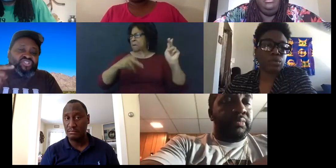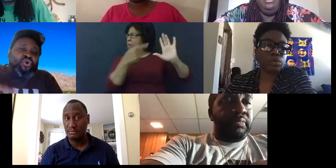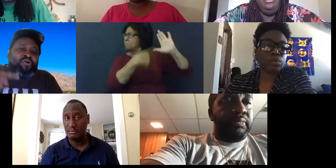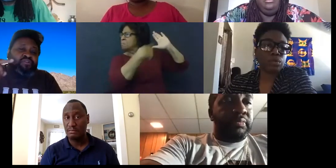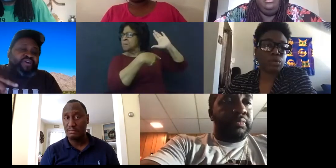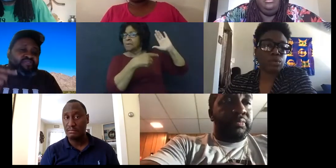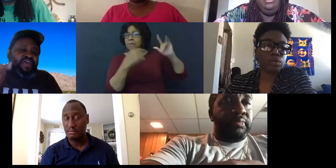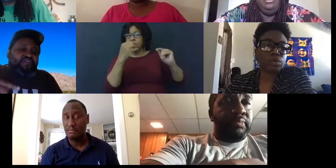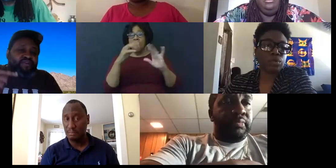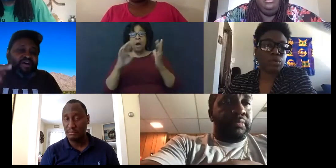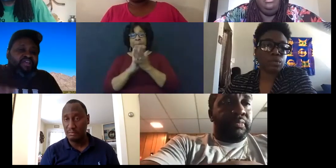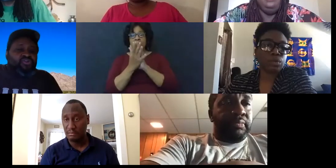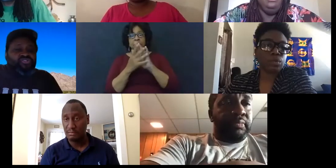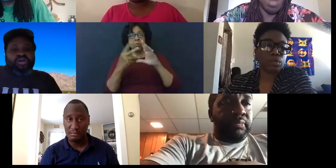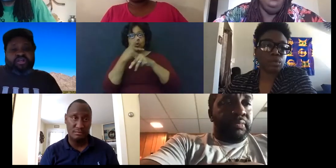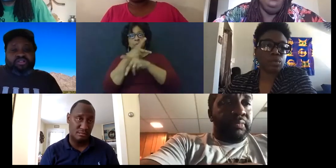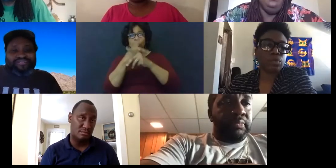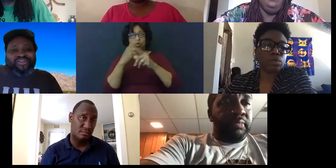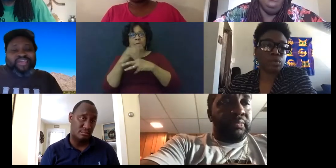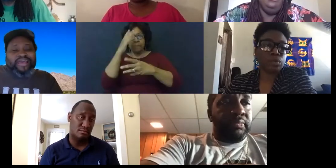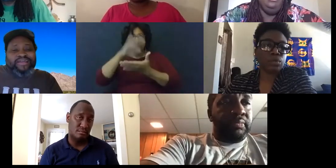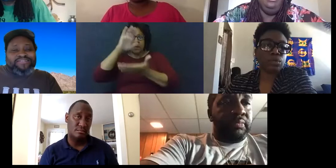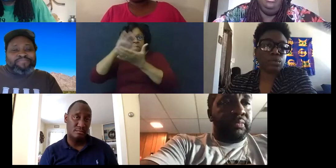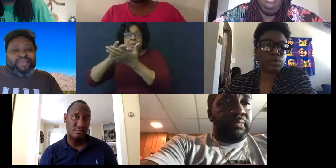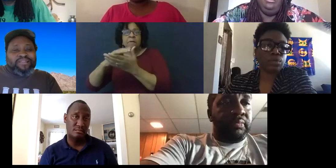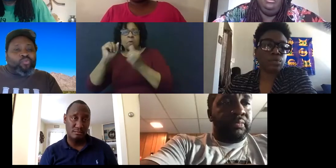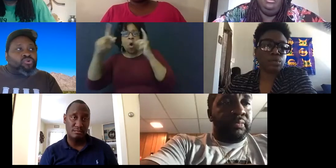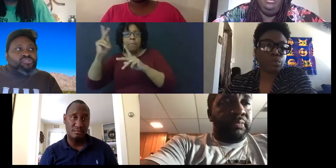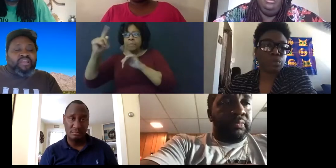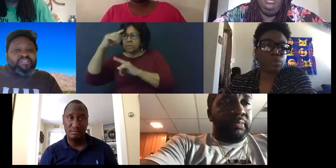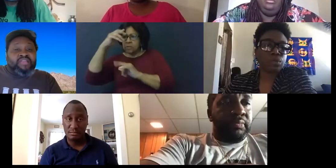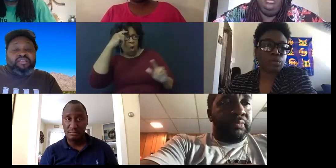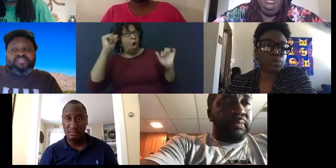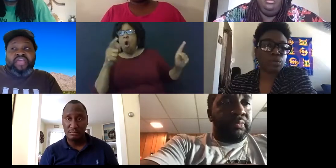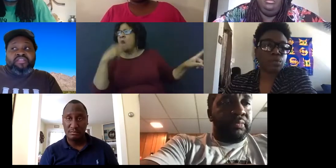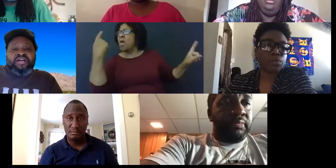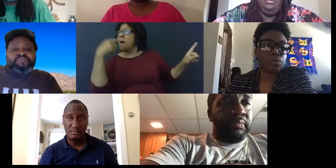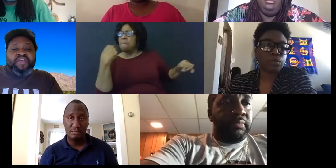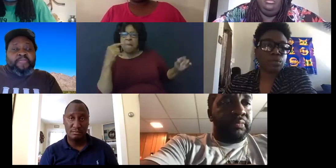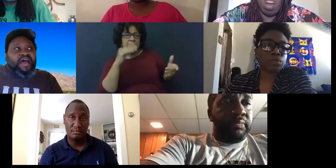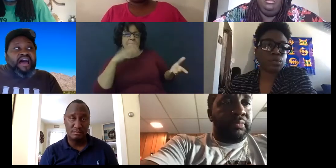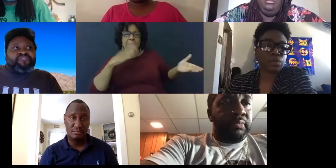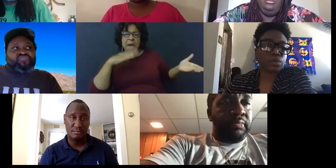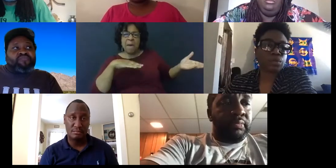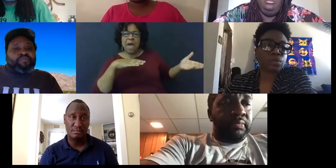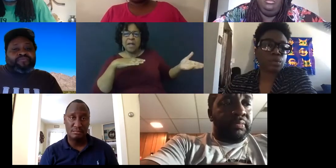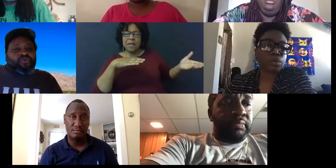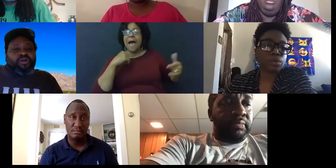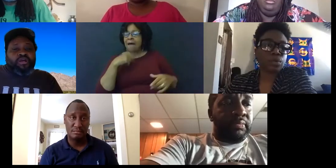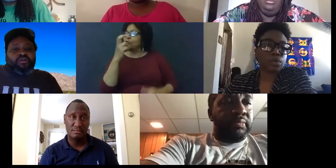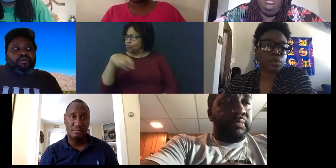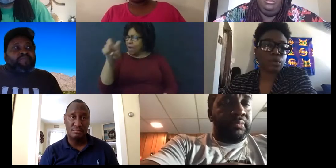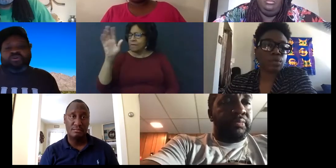it starts a snowball effect of everybody else looking at us as being the world's enemies. I've traveled